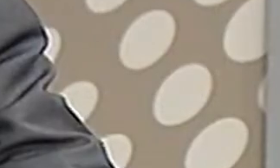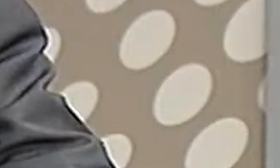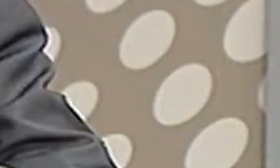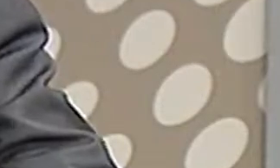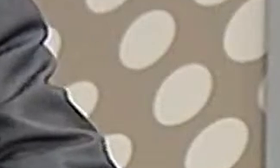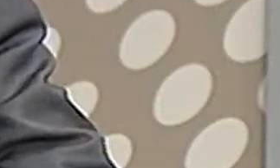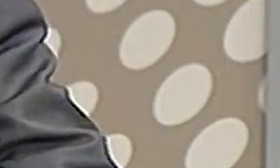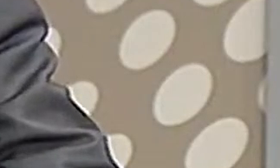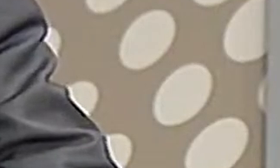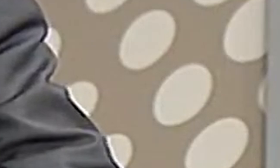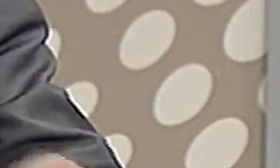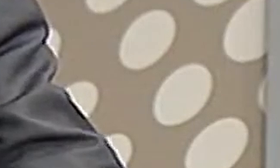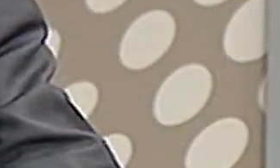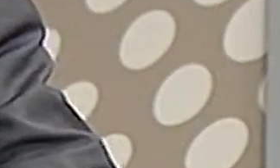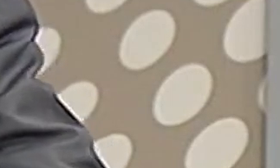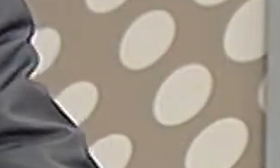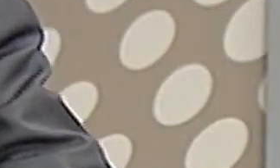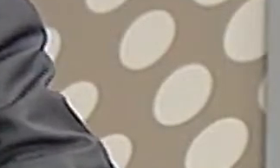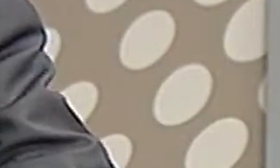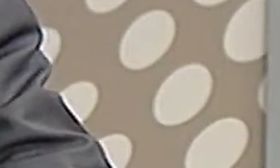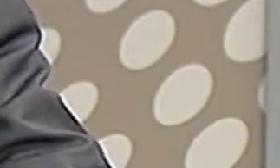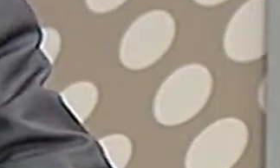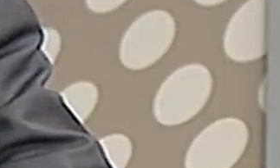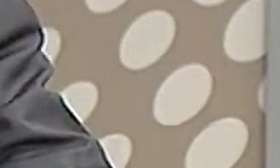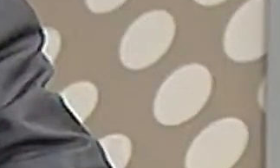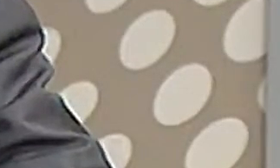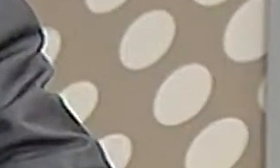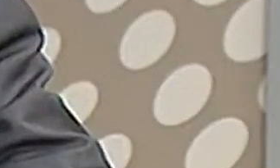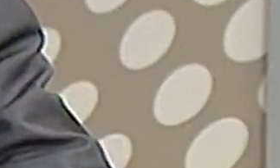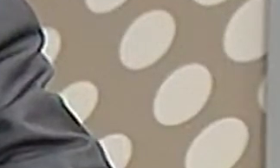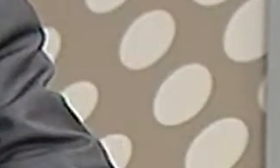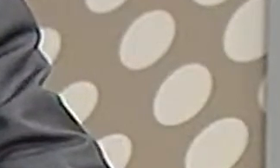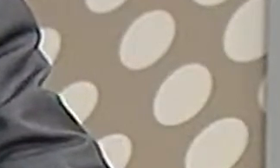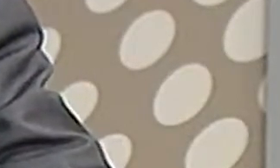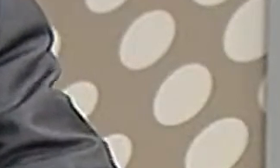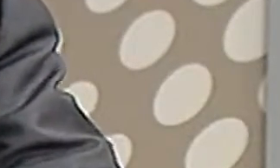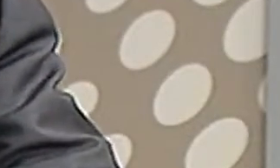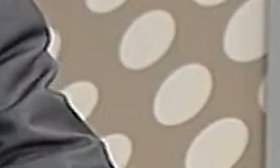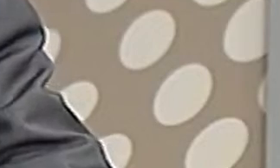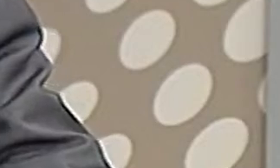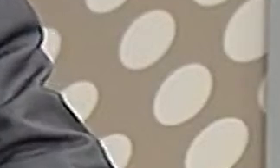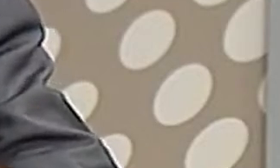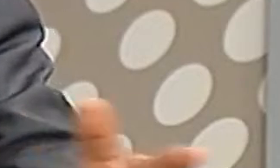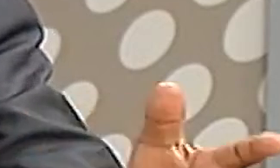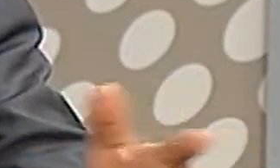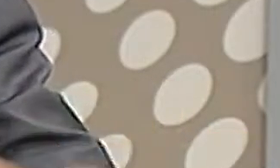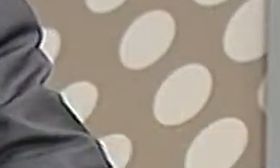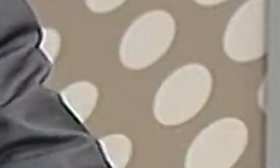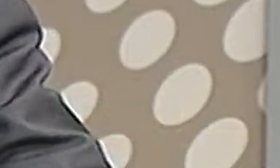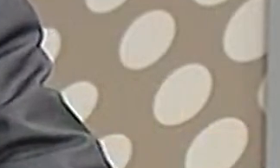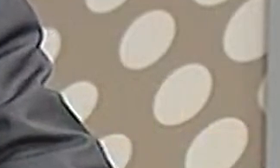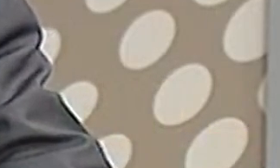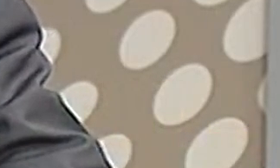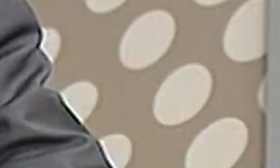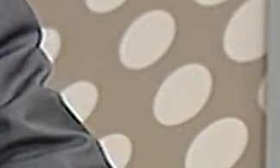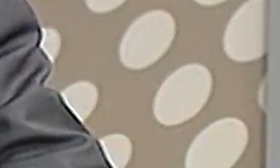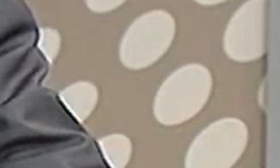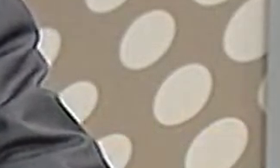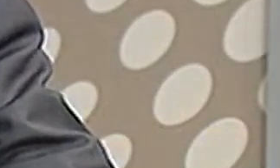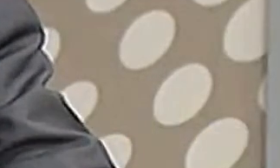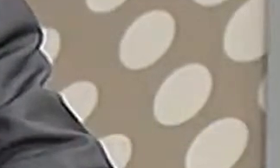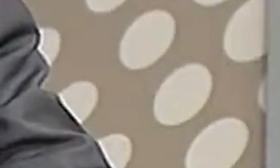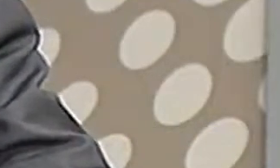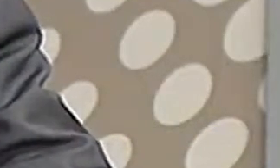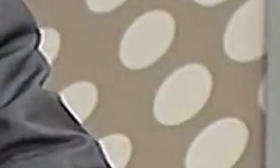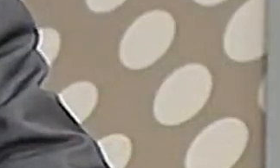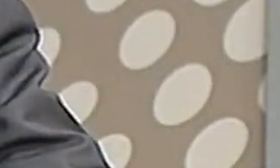this evening. And I want to greet Kenyans. This is the first time I'm appearing here in a